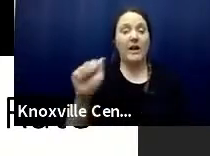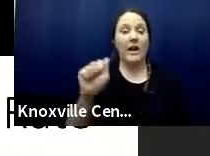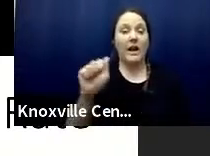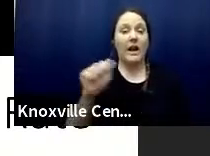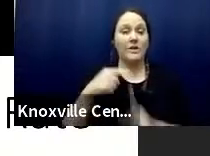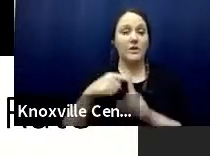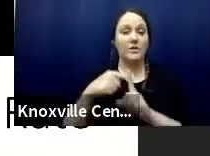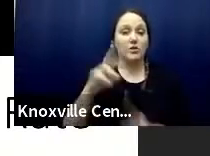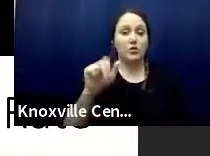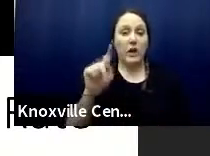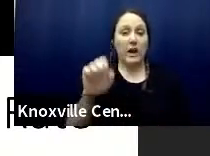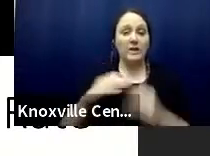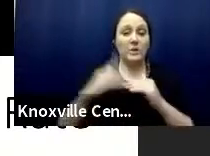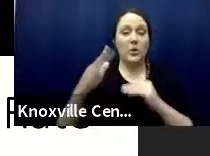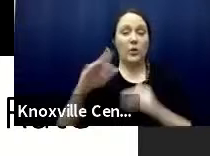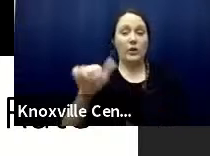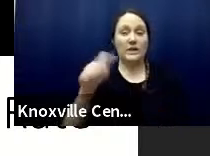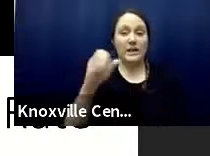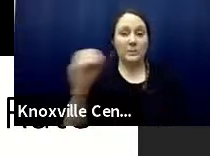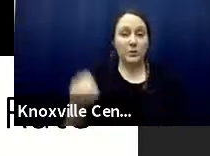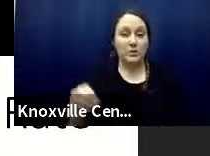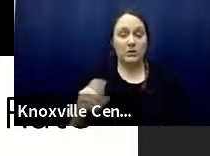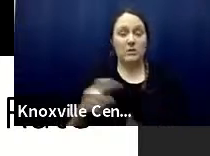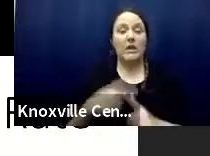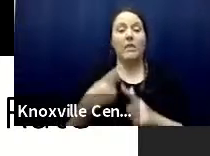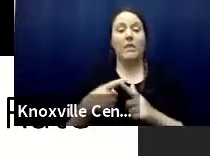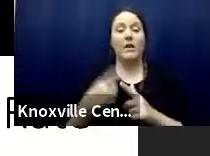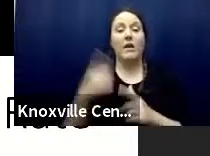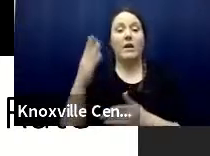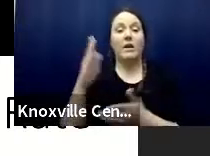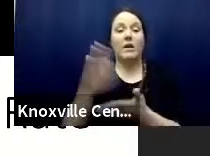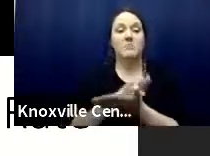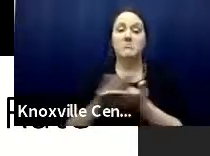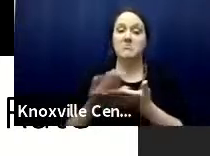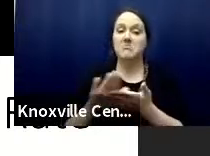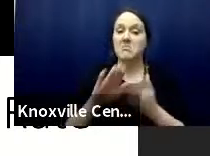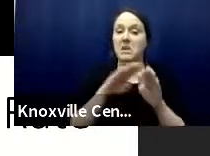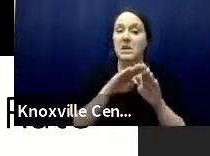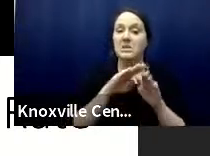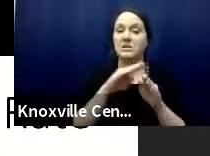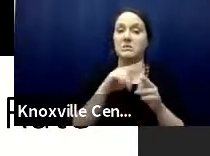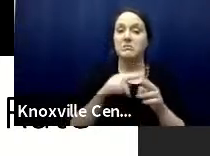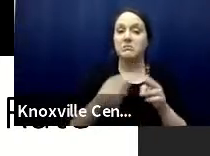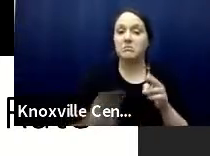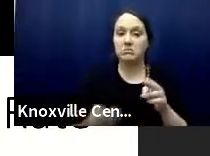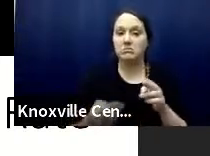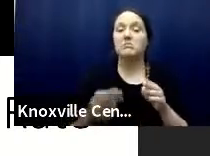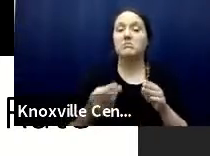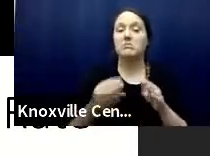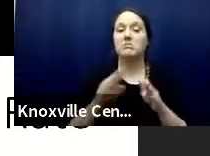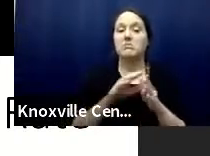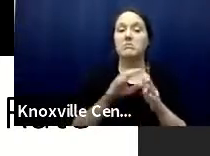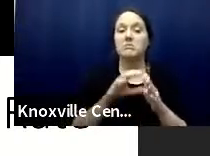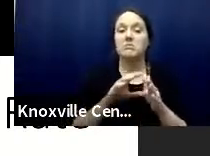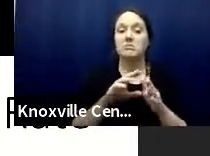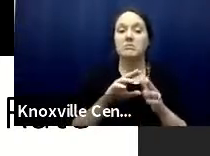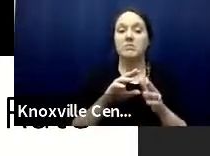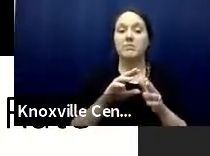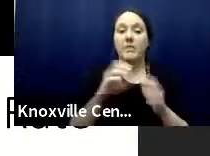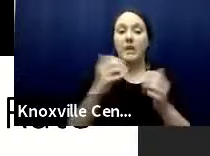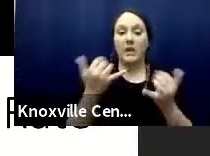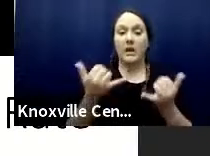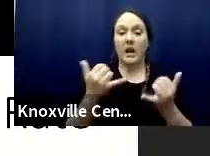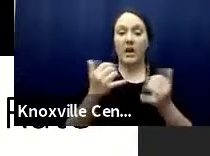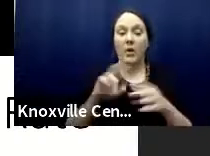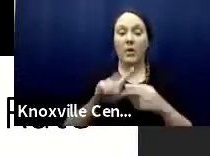over 10%. Then we had a nice dip, and then that seems to be steadily